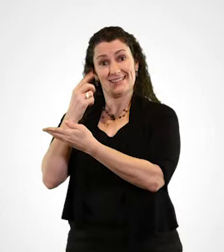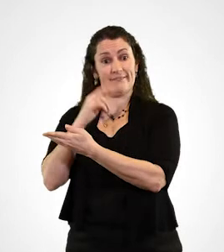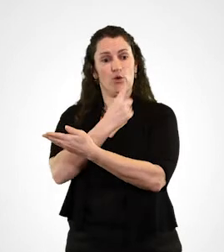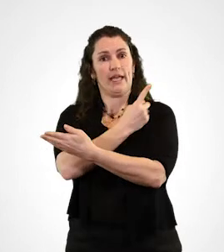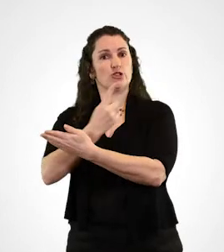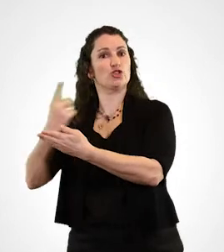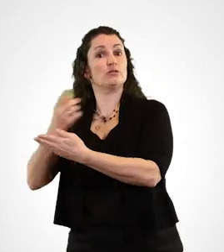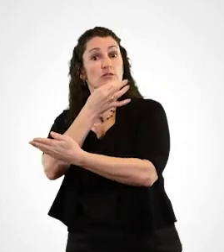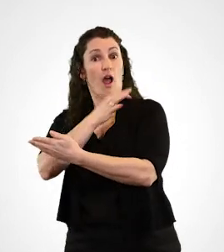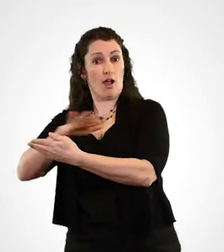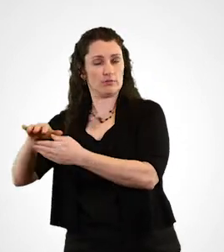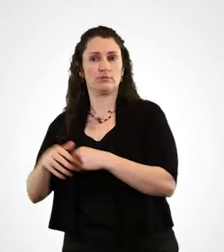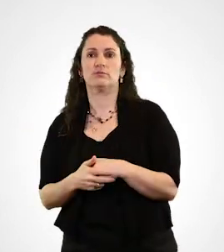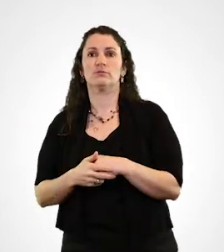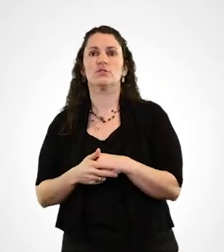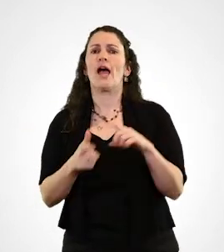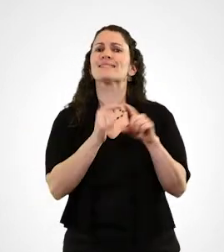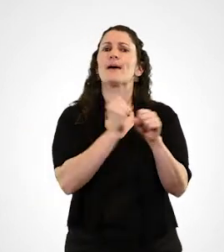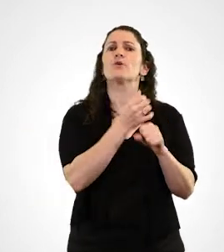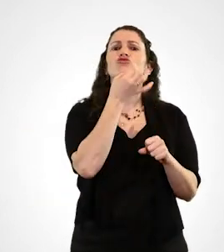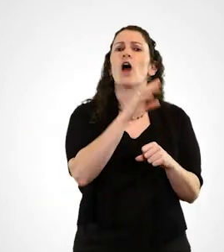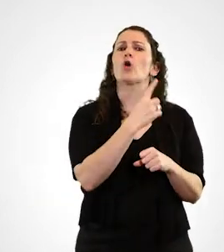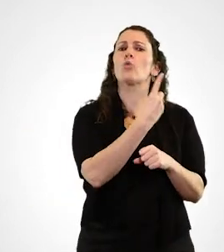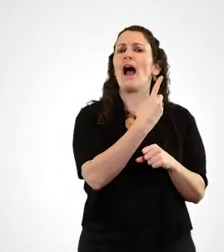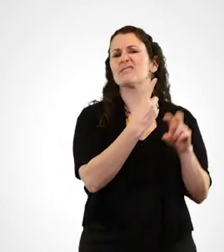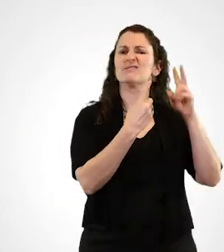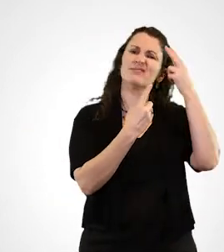each child. So for example, the child